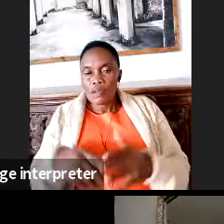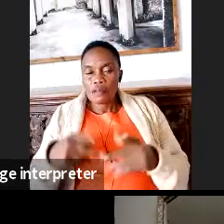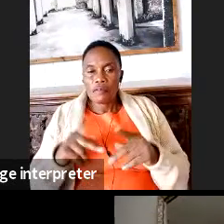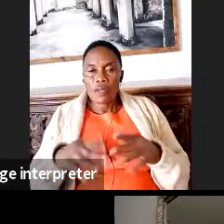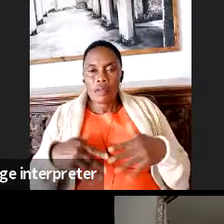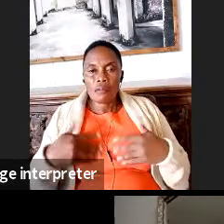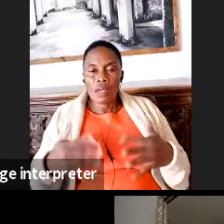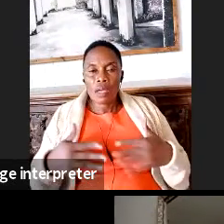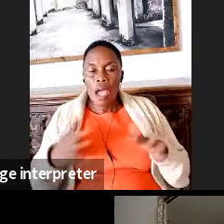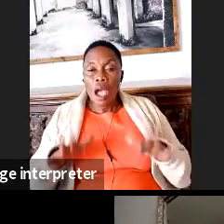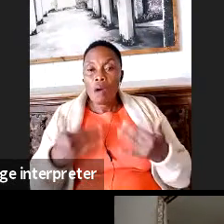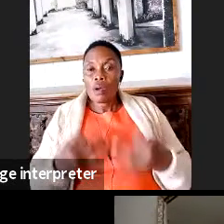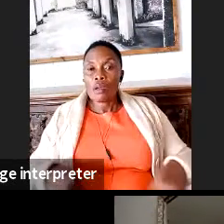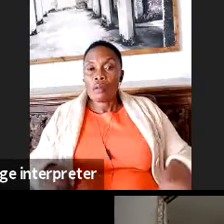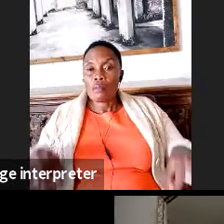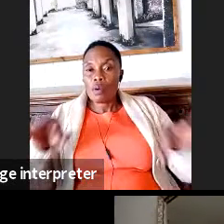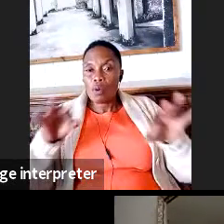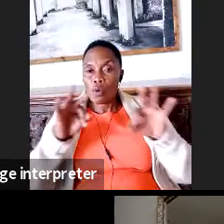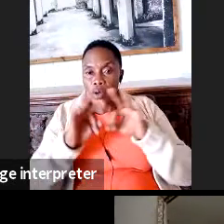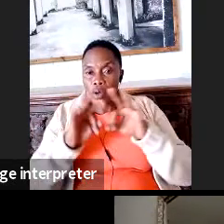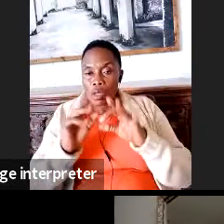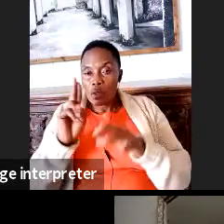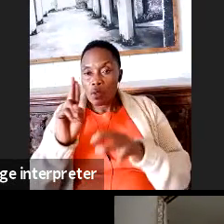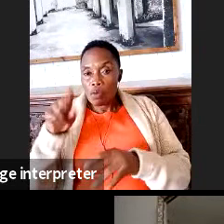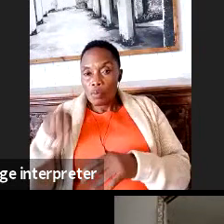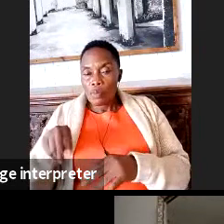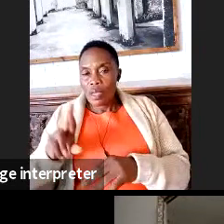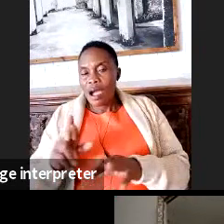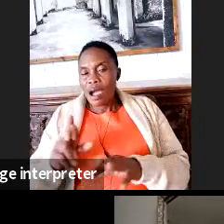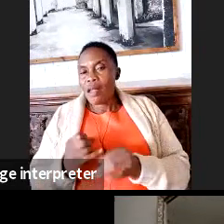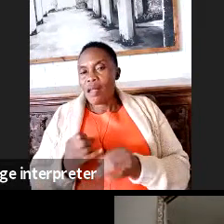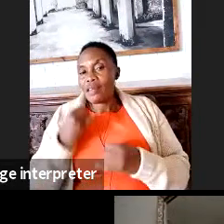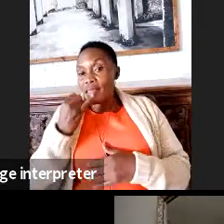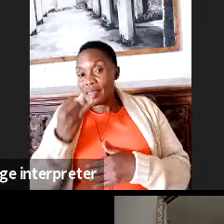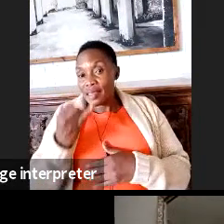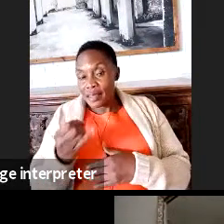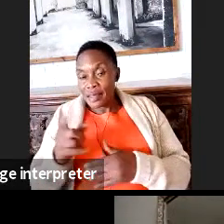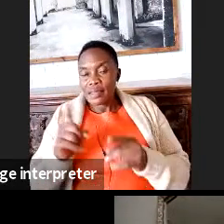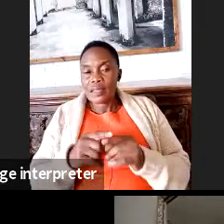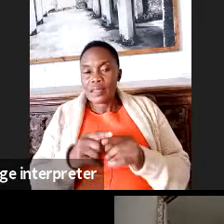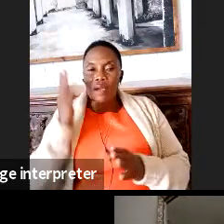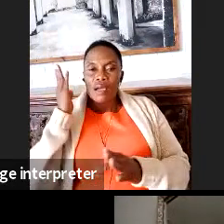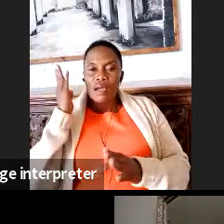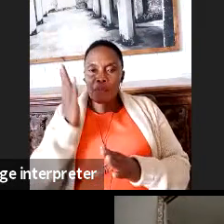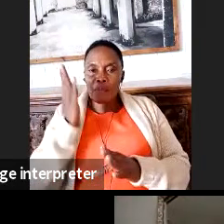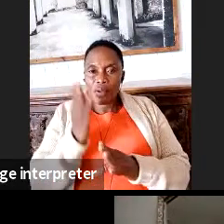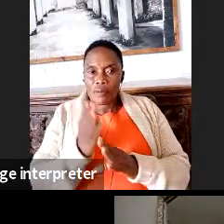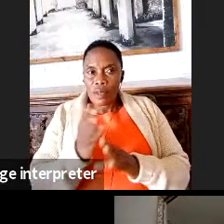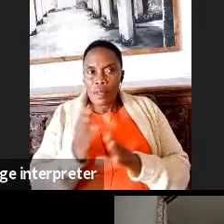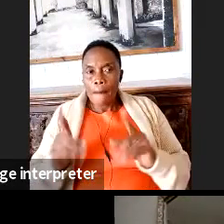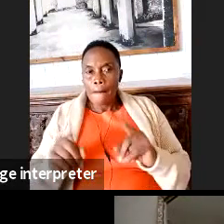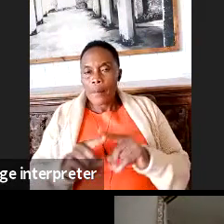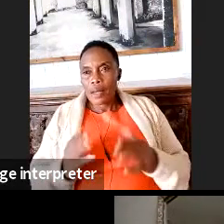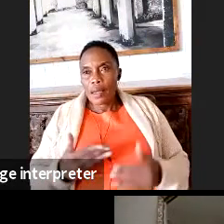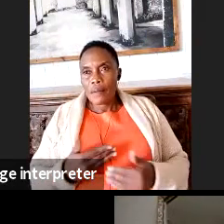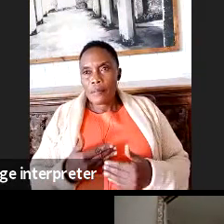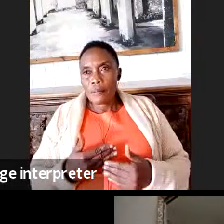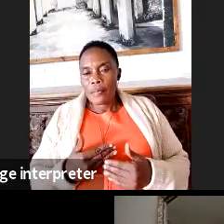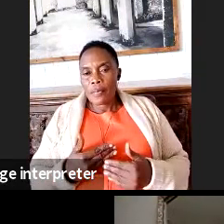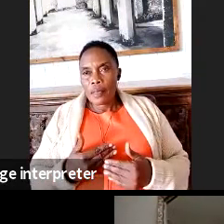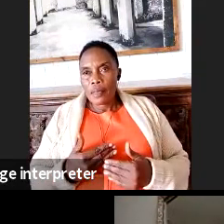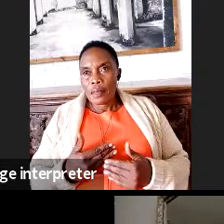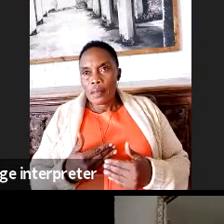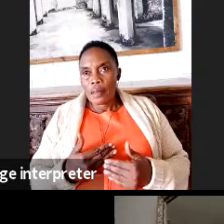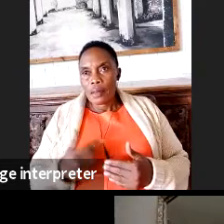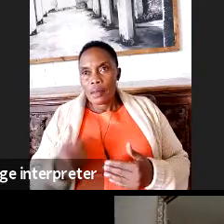how important the UPR is and how it's has been a real missed opportunity, but a